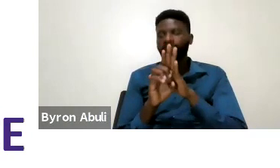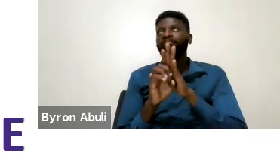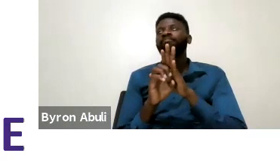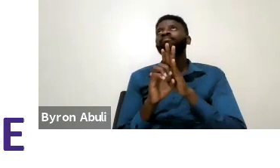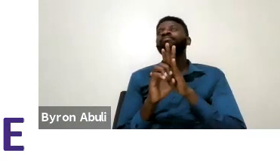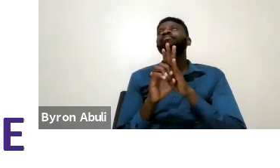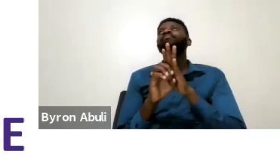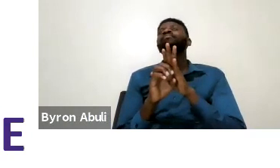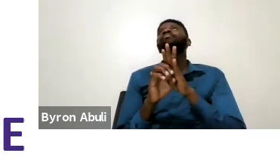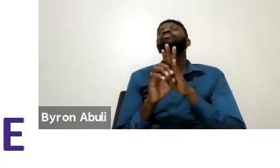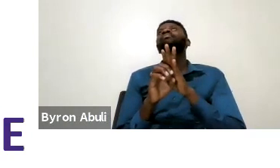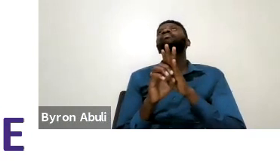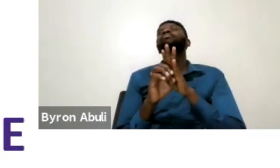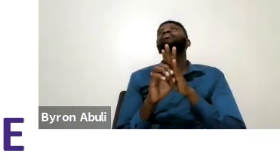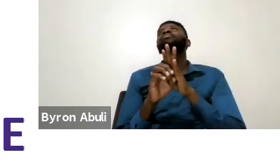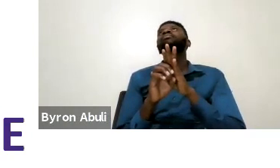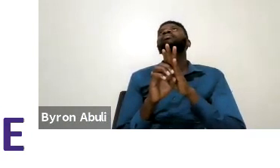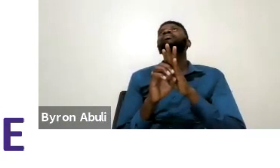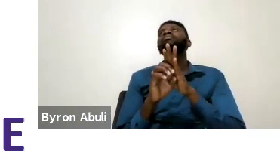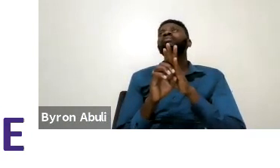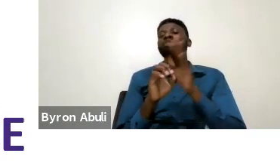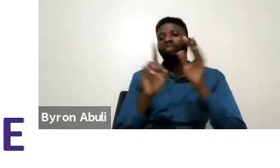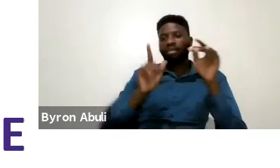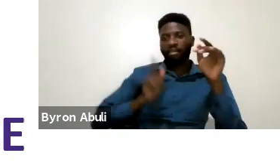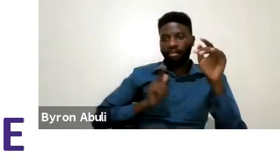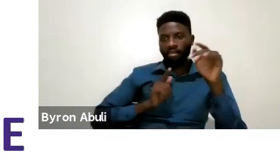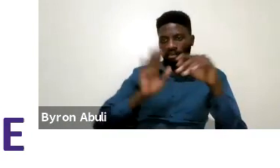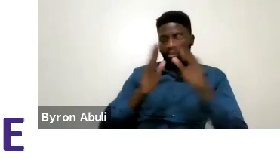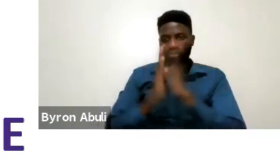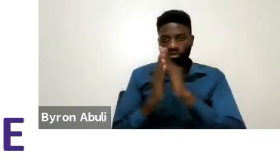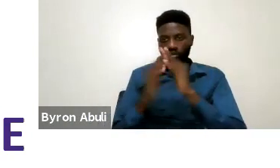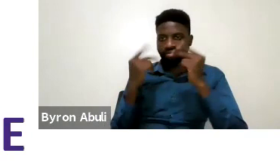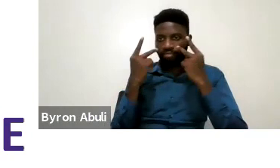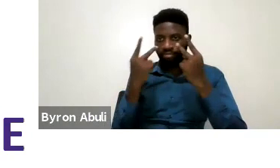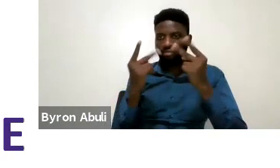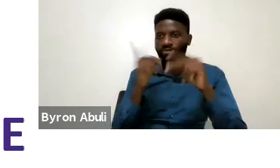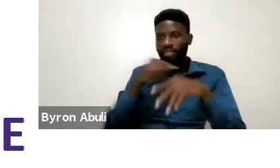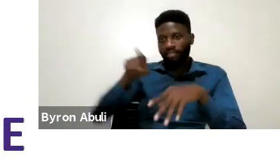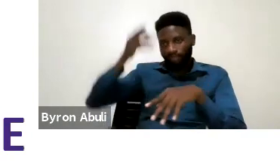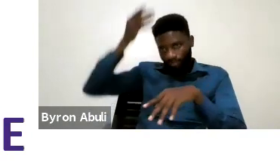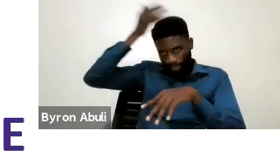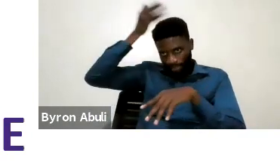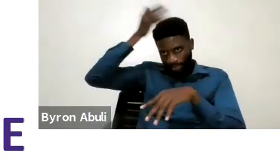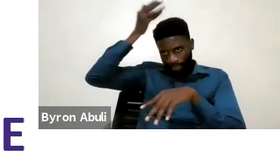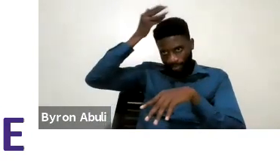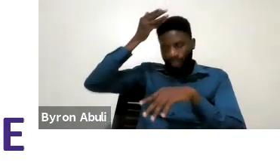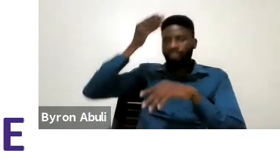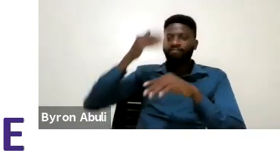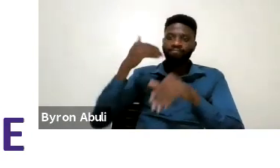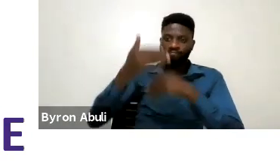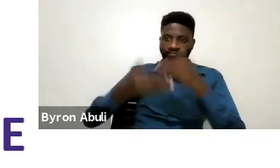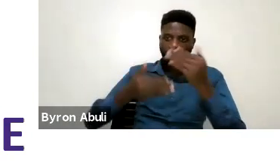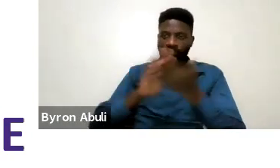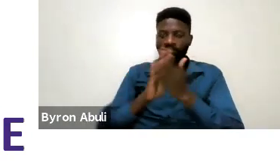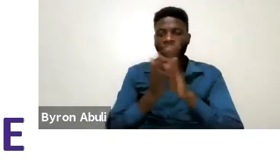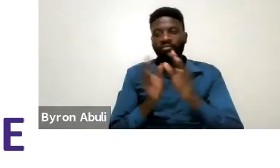think there was a lady who was a nurse. I was seeing her story. And I think she was a nurse, became disabled. And then she